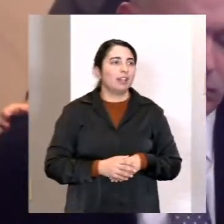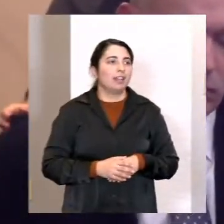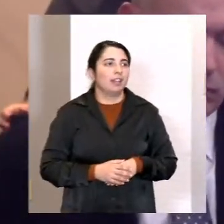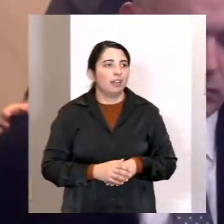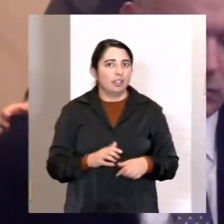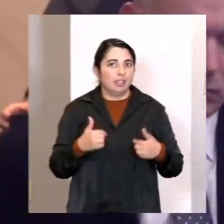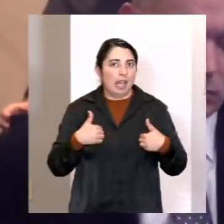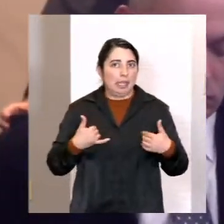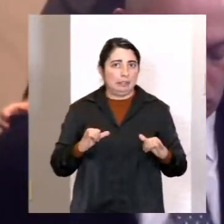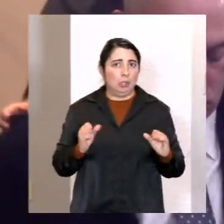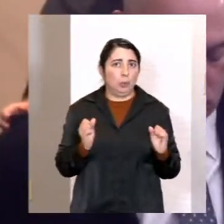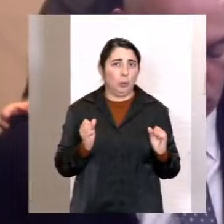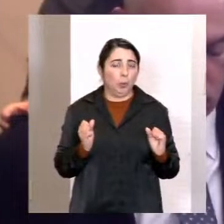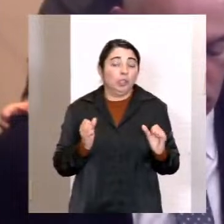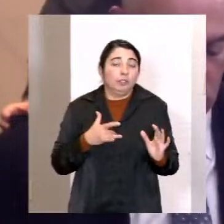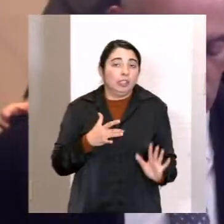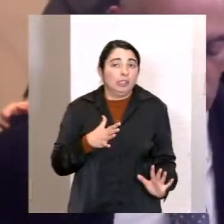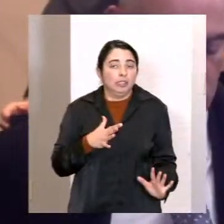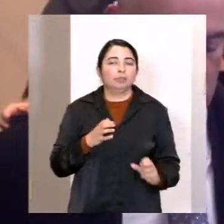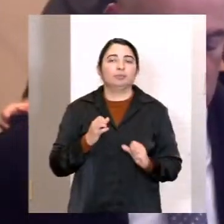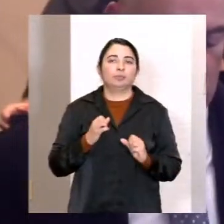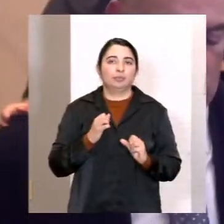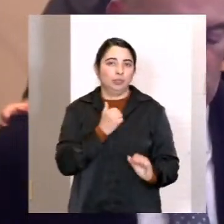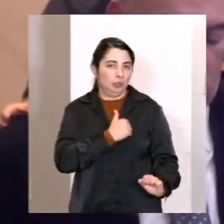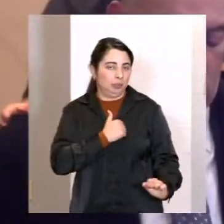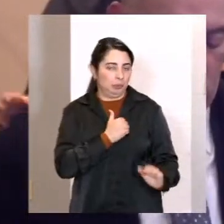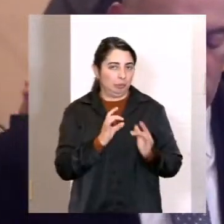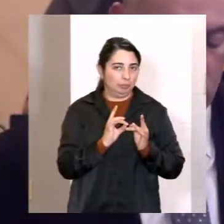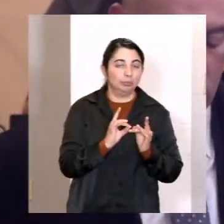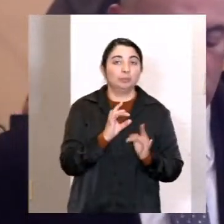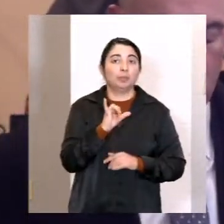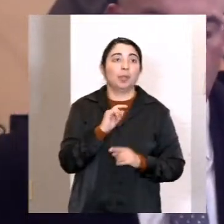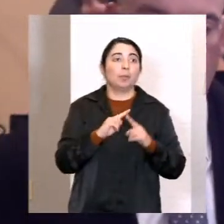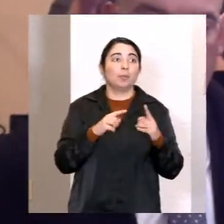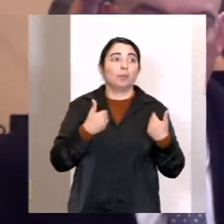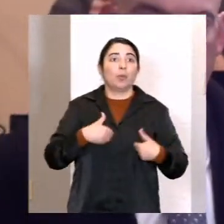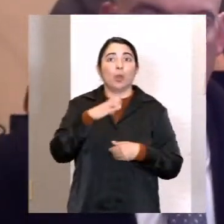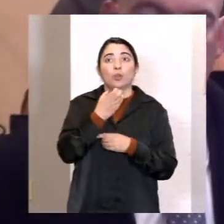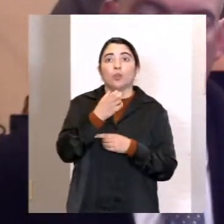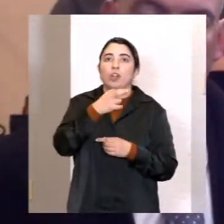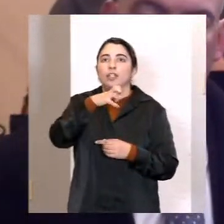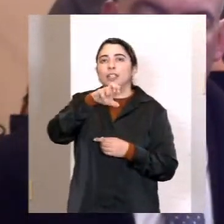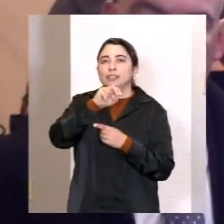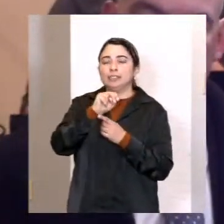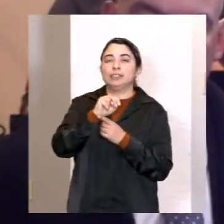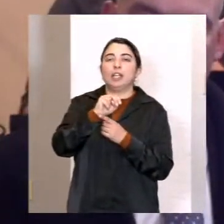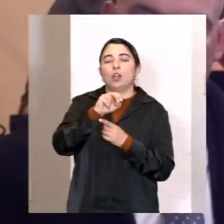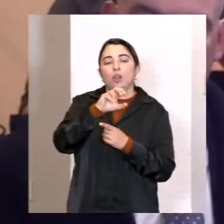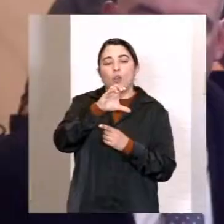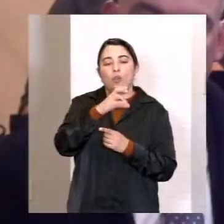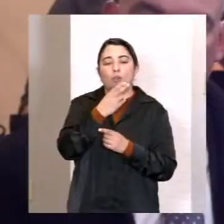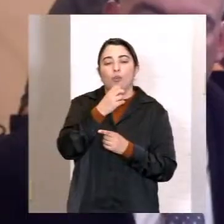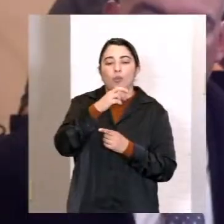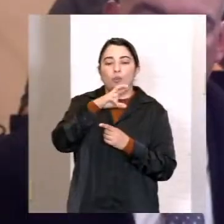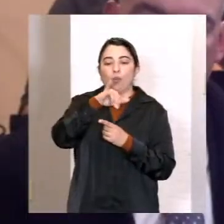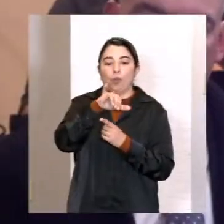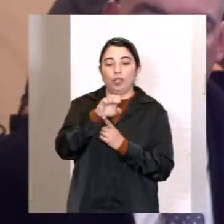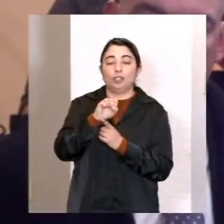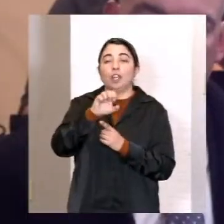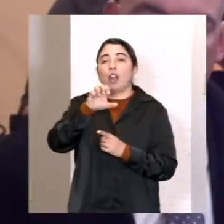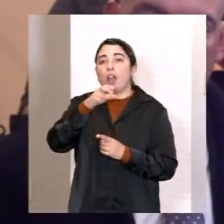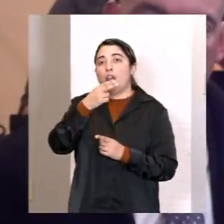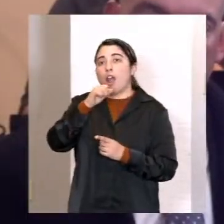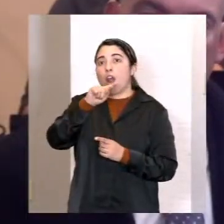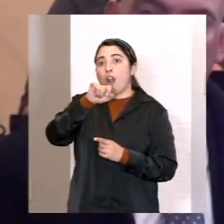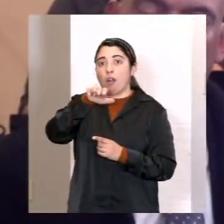A little cold, so I apologize about that. My name's Chris Hartman. I'm Senior Vice President of New Jersey Alliance for Action. For